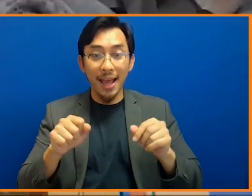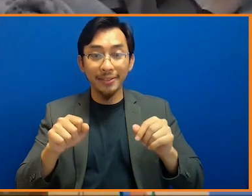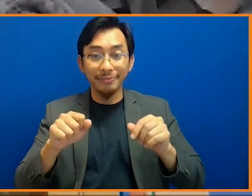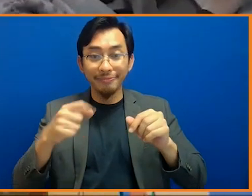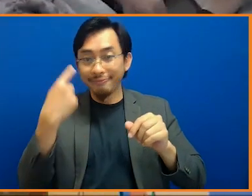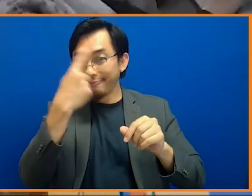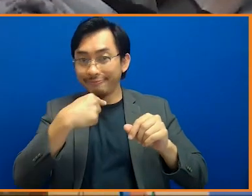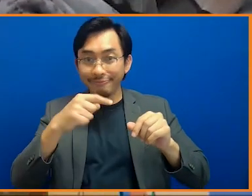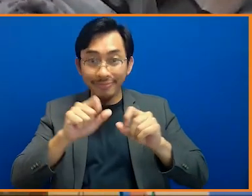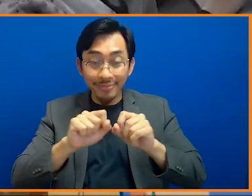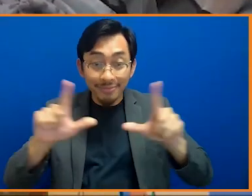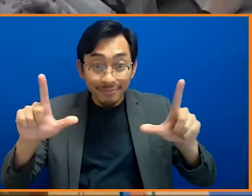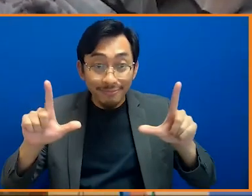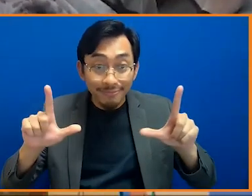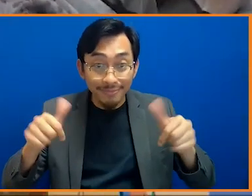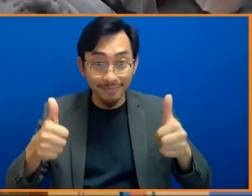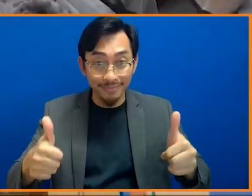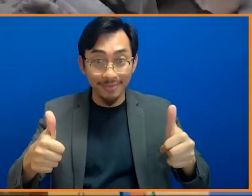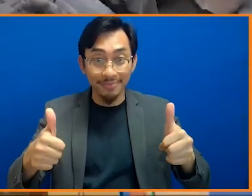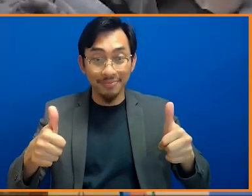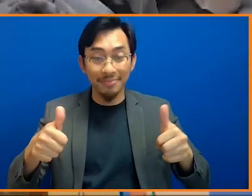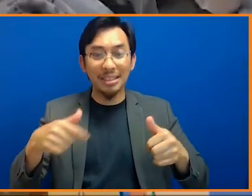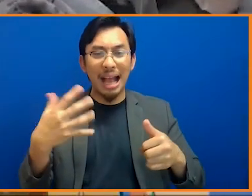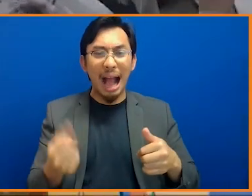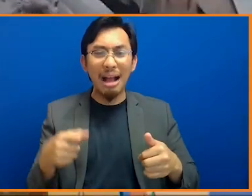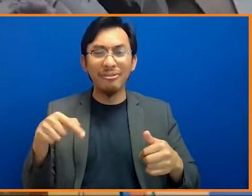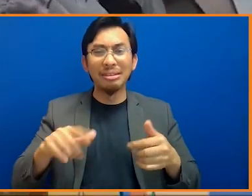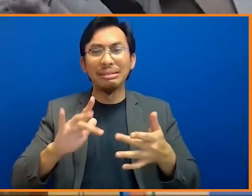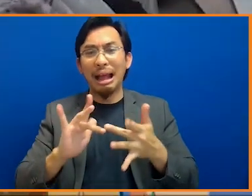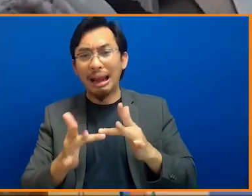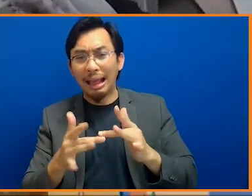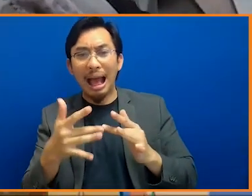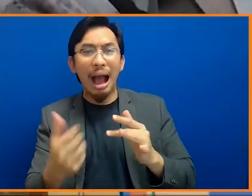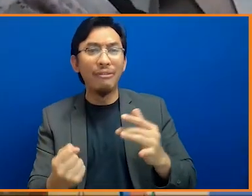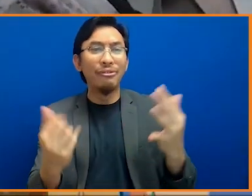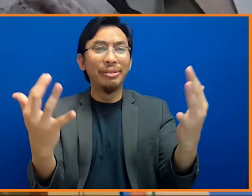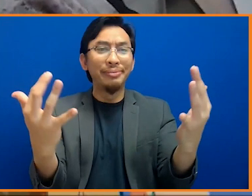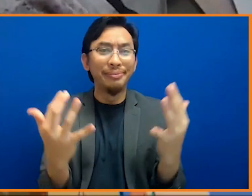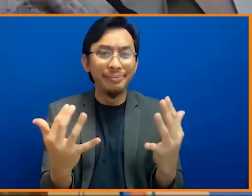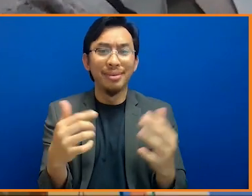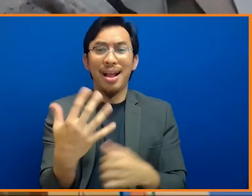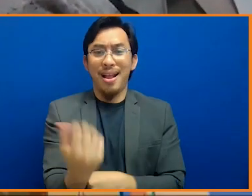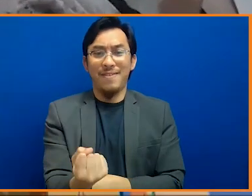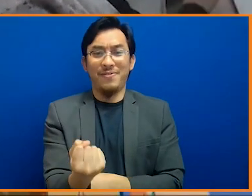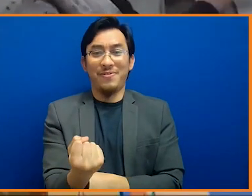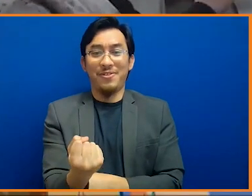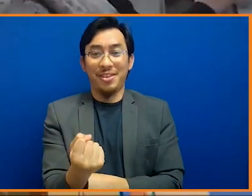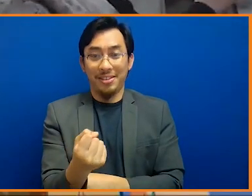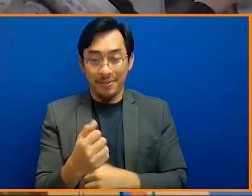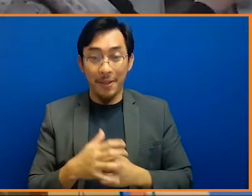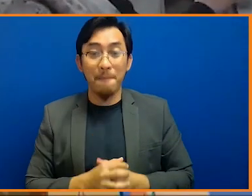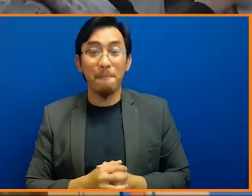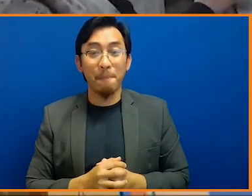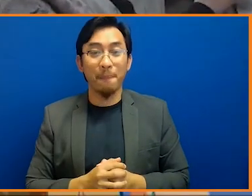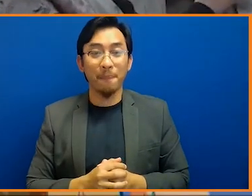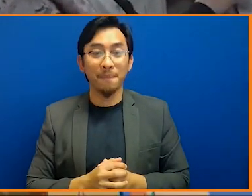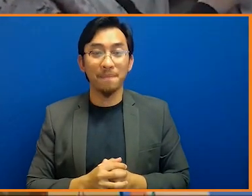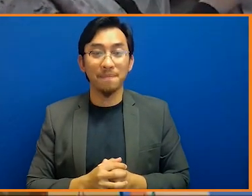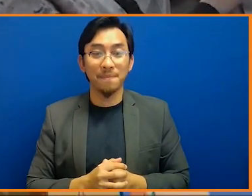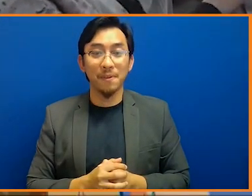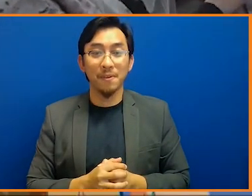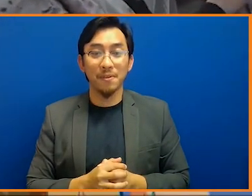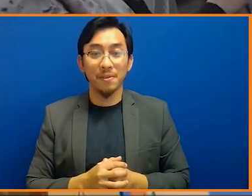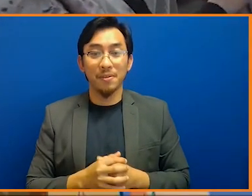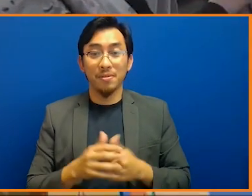Okay, so we can face the camera there because we are on the side, and then other that